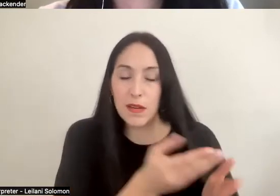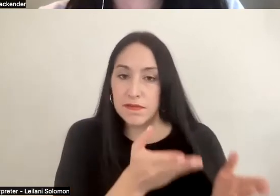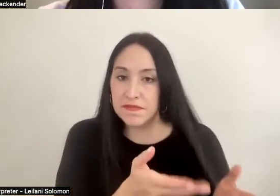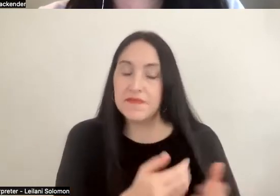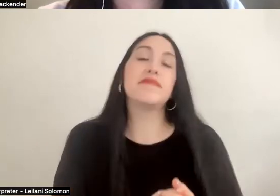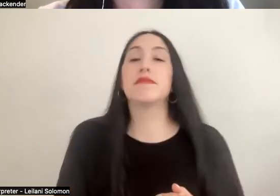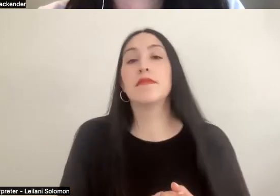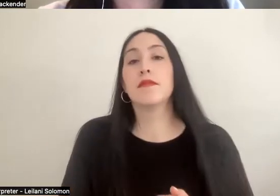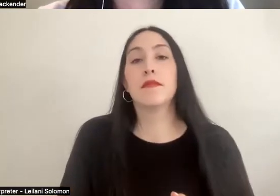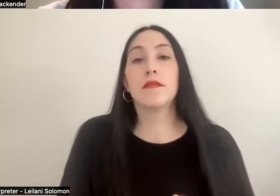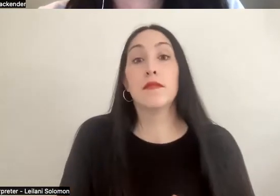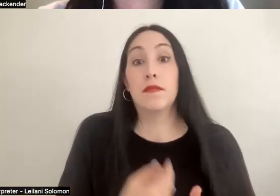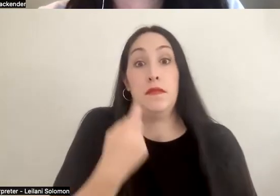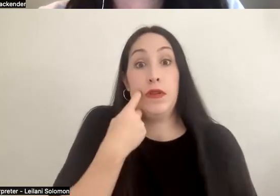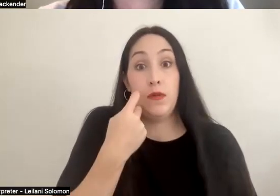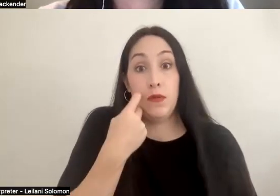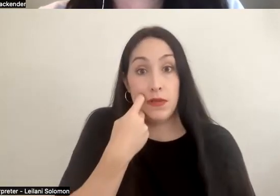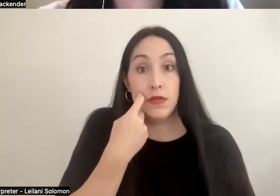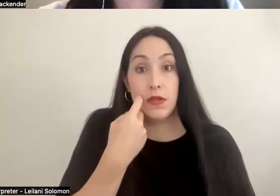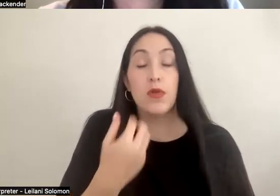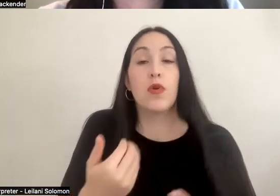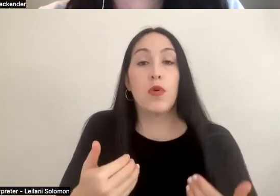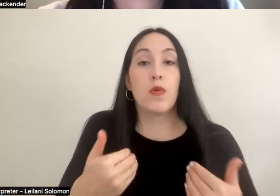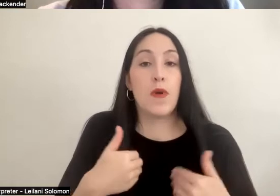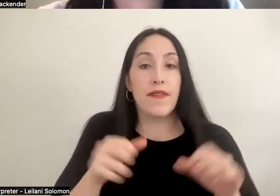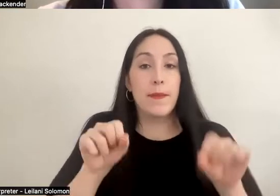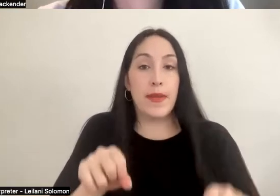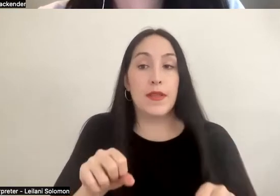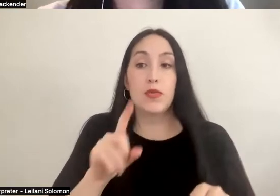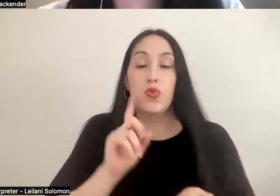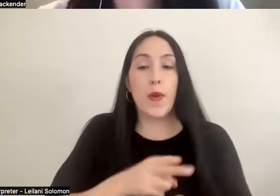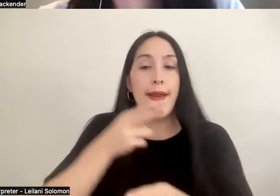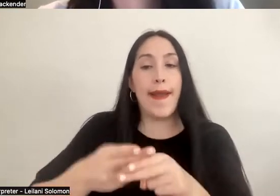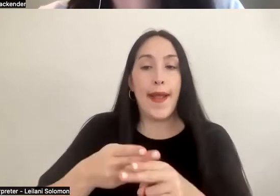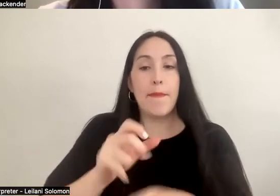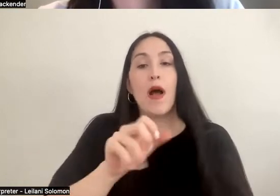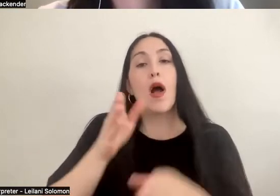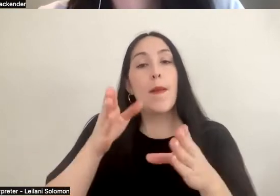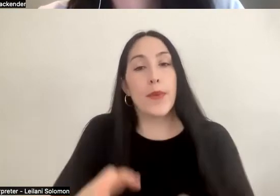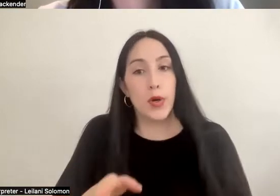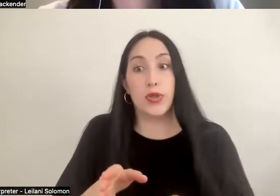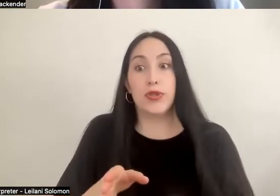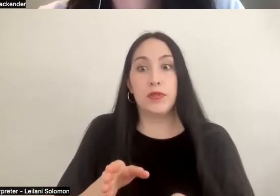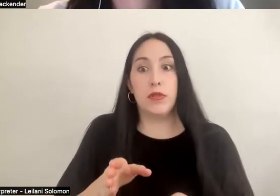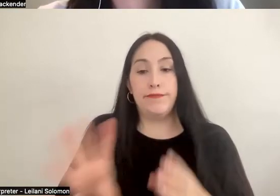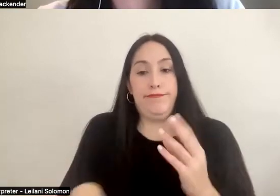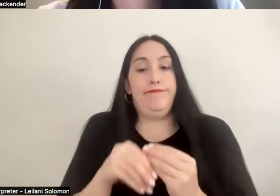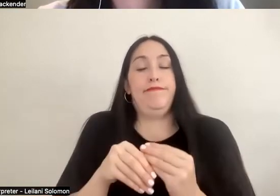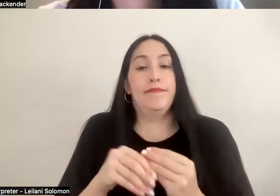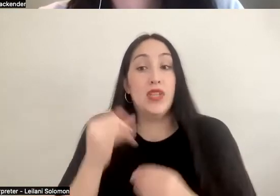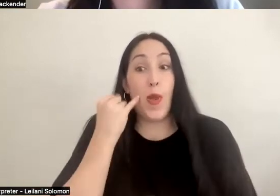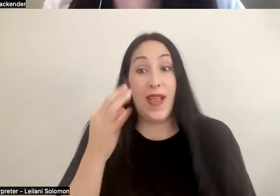the ability to have a successor designated beneficiary. So if the beneficiary passes, they can designate this